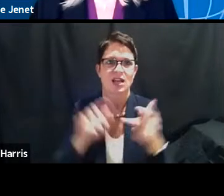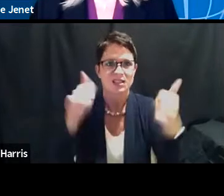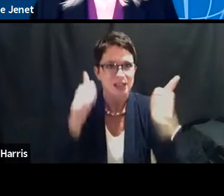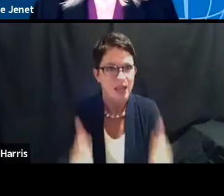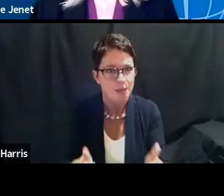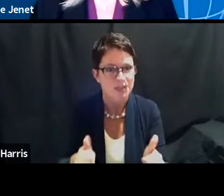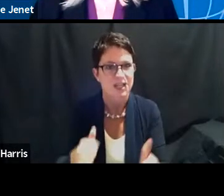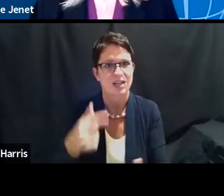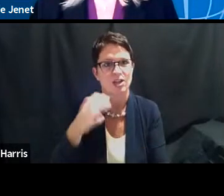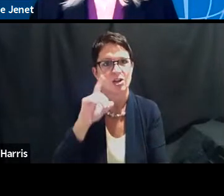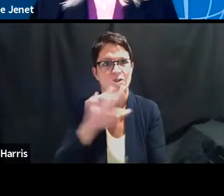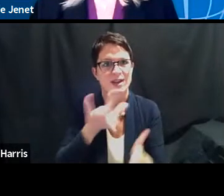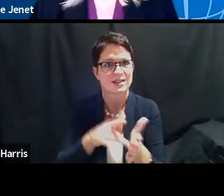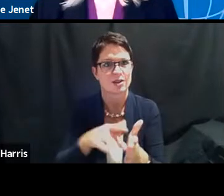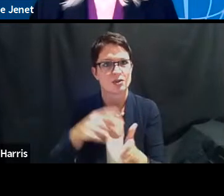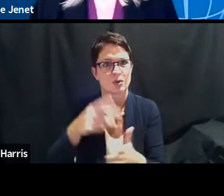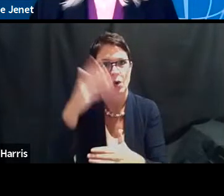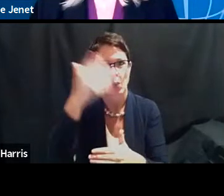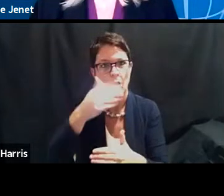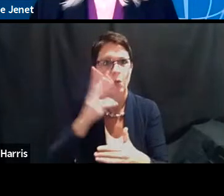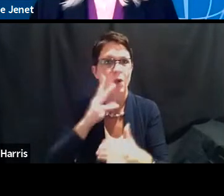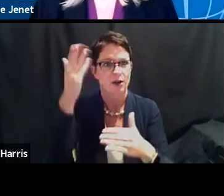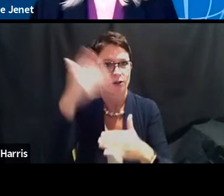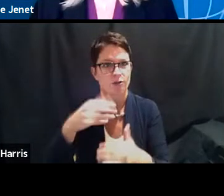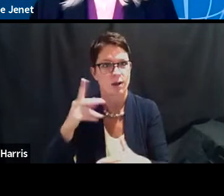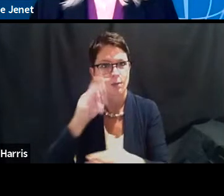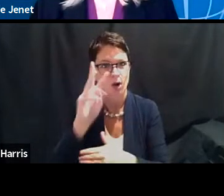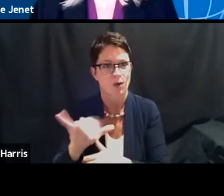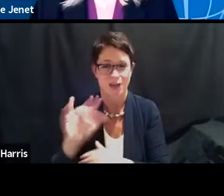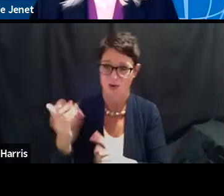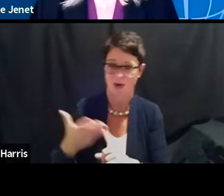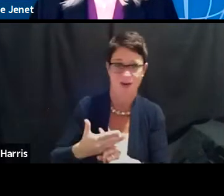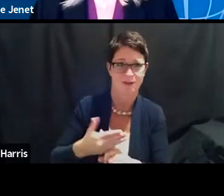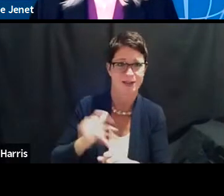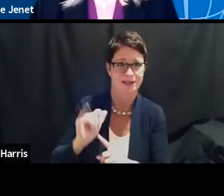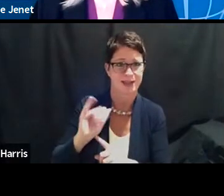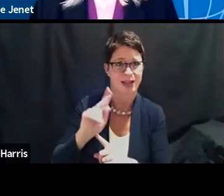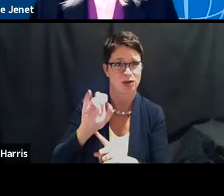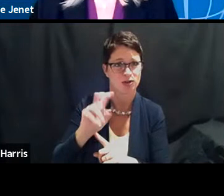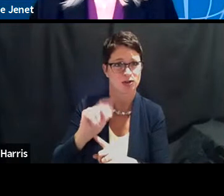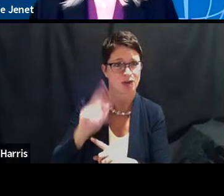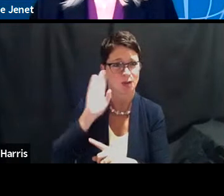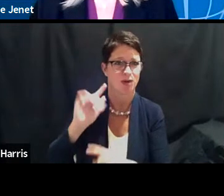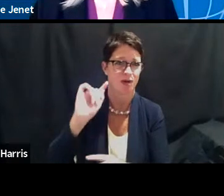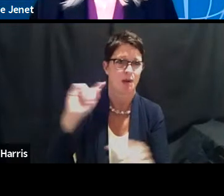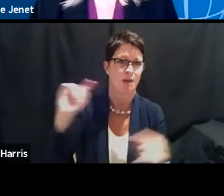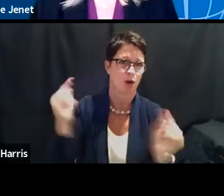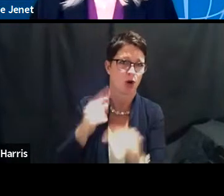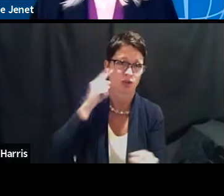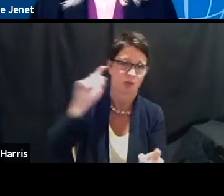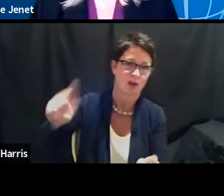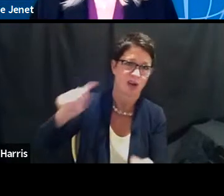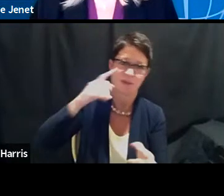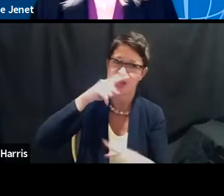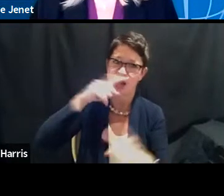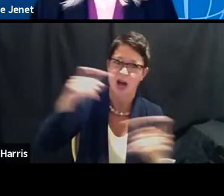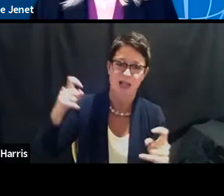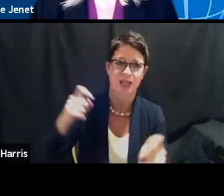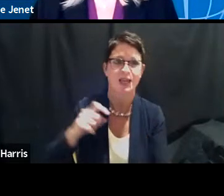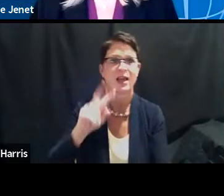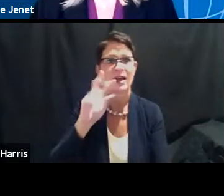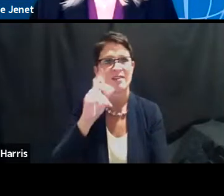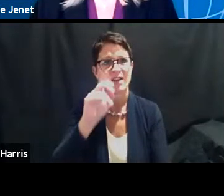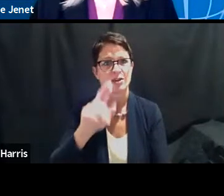dilapidated Grand Central Parkway waterfront, you're all convinced that the air train will be an eyesore. you're just wrong. The Vancouver SkyTrains